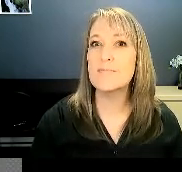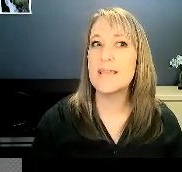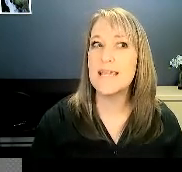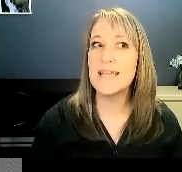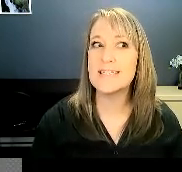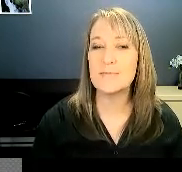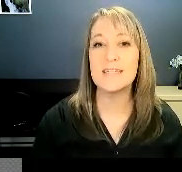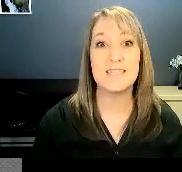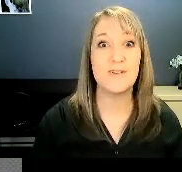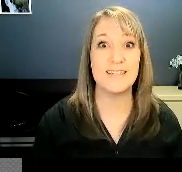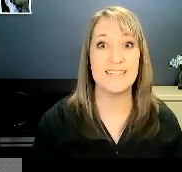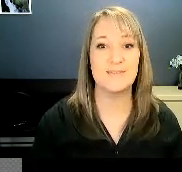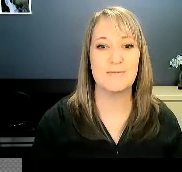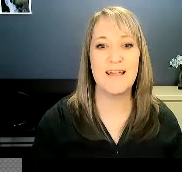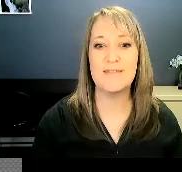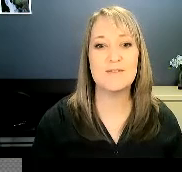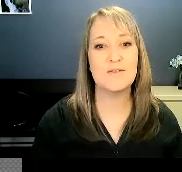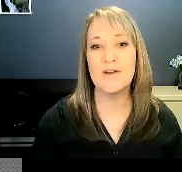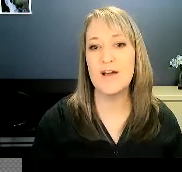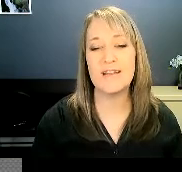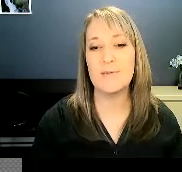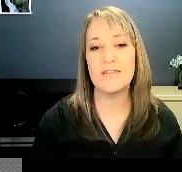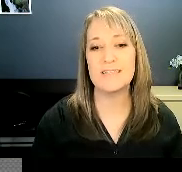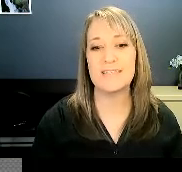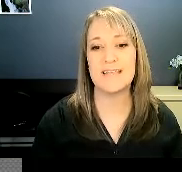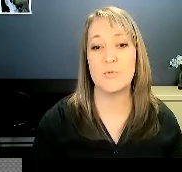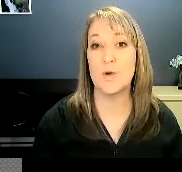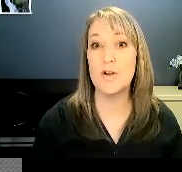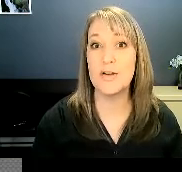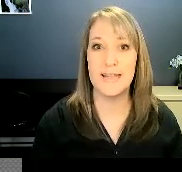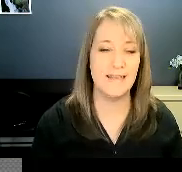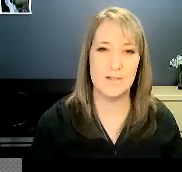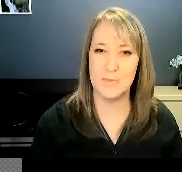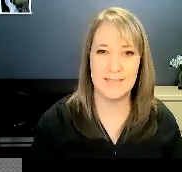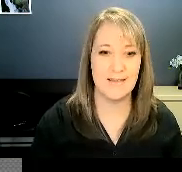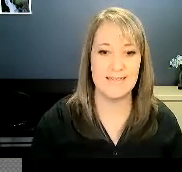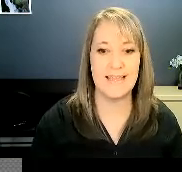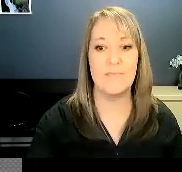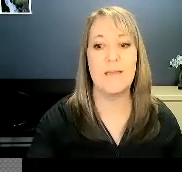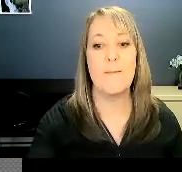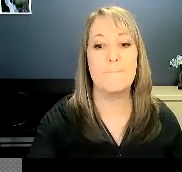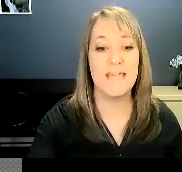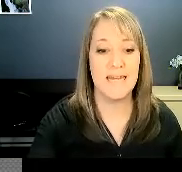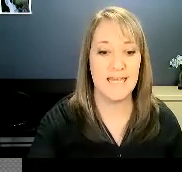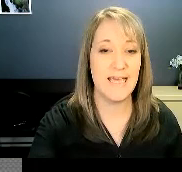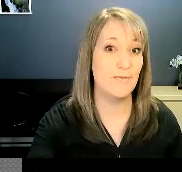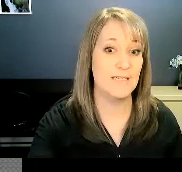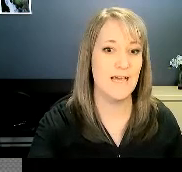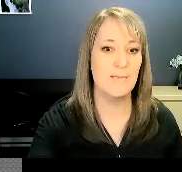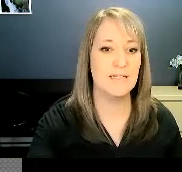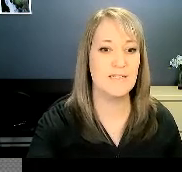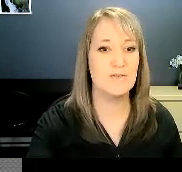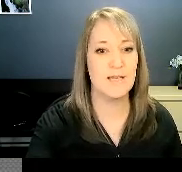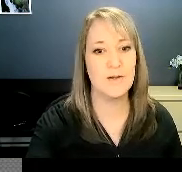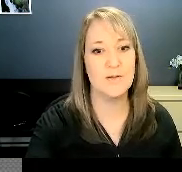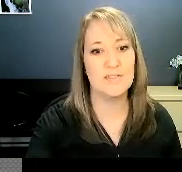Those mean something different, right? Those are not, it's the same word in English, but it's not the same meaning every